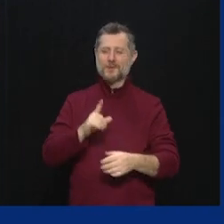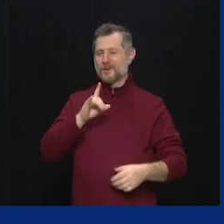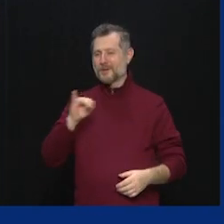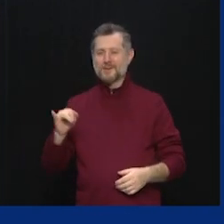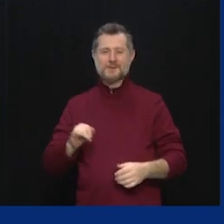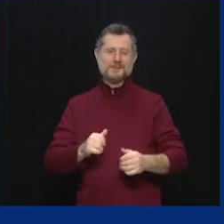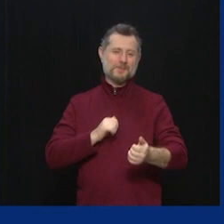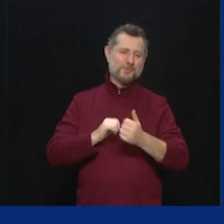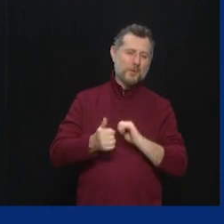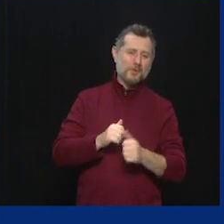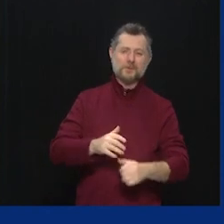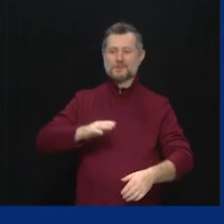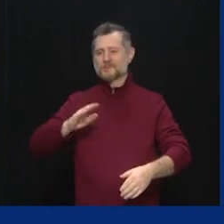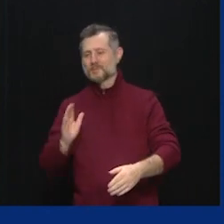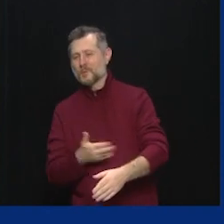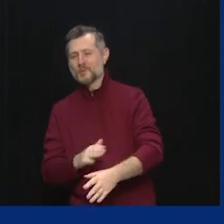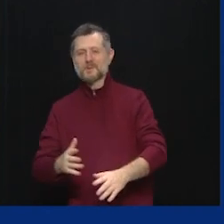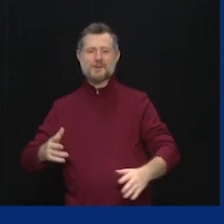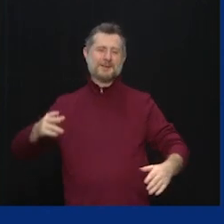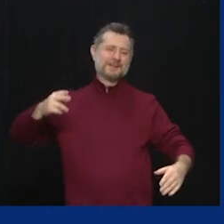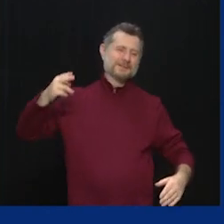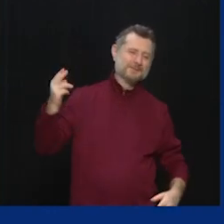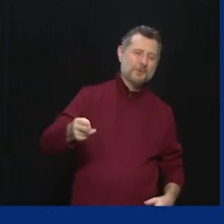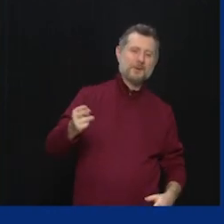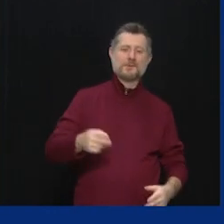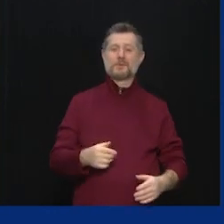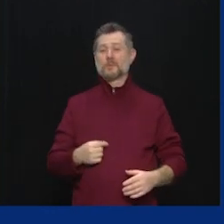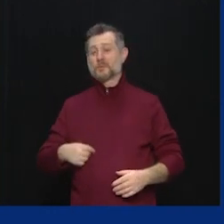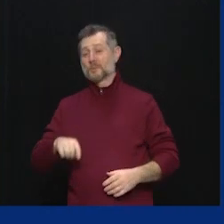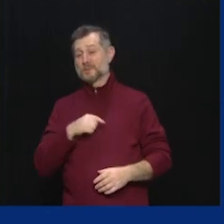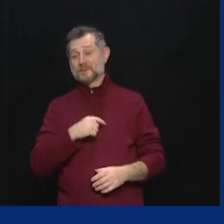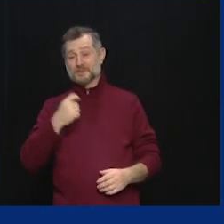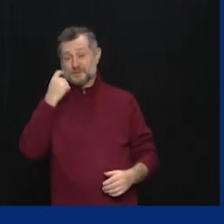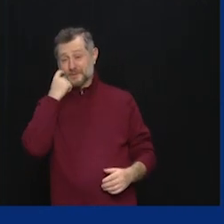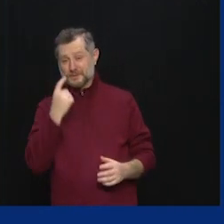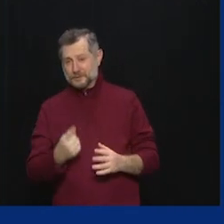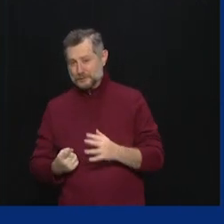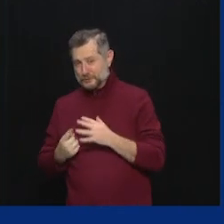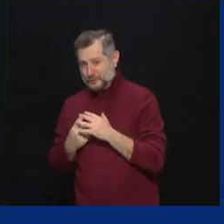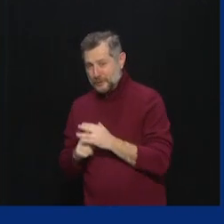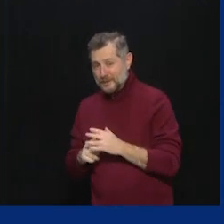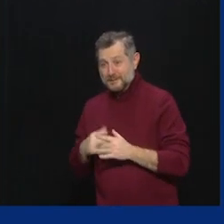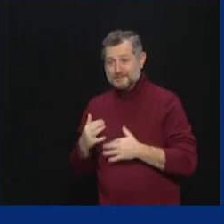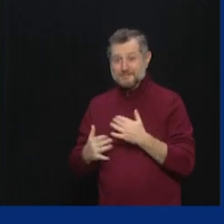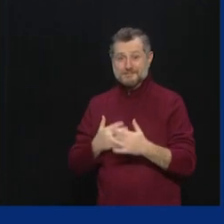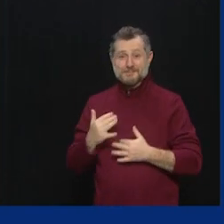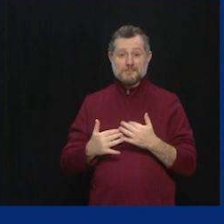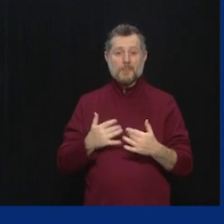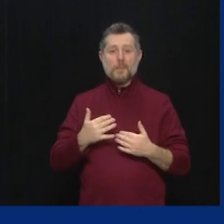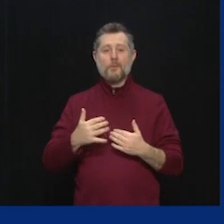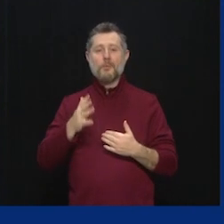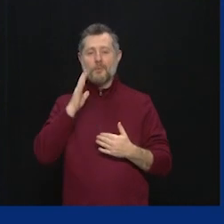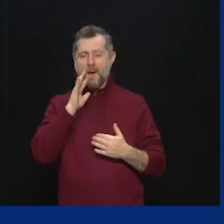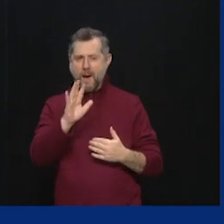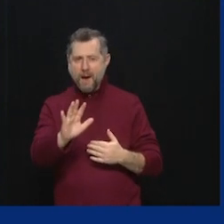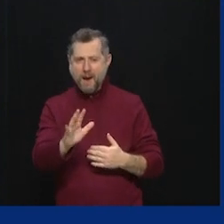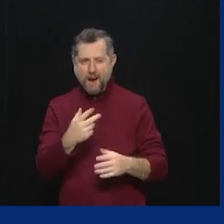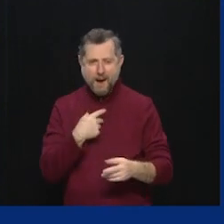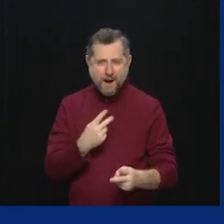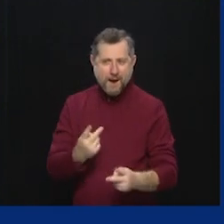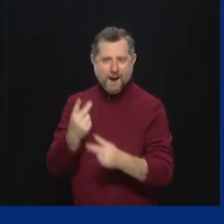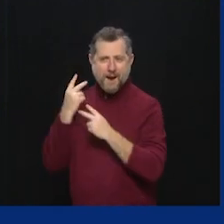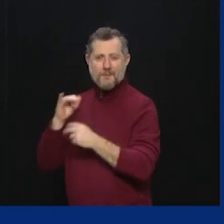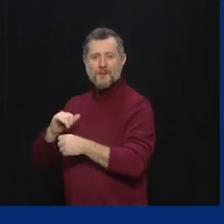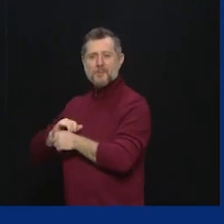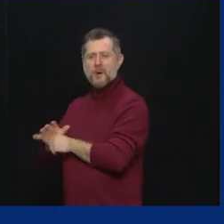we're just getting warmed up, my friends. There'll come a time when we look back at this pandemic in the rearview mirror and say, how did we